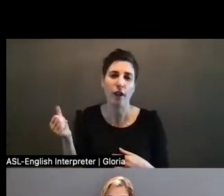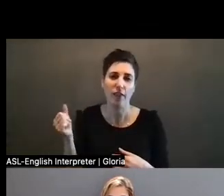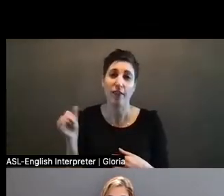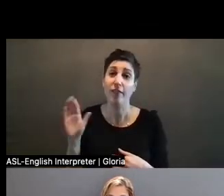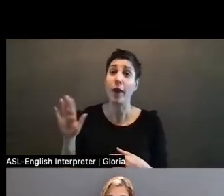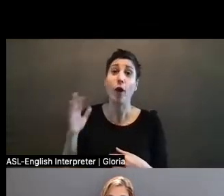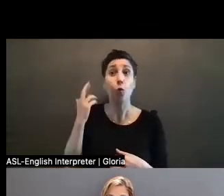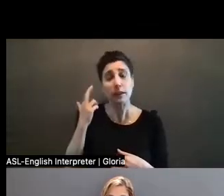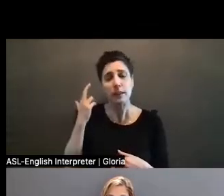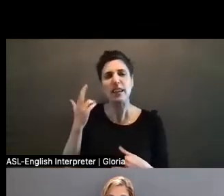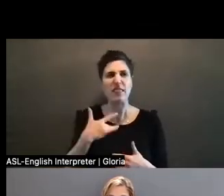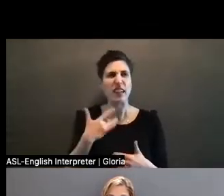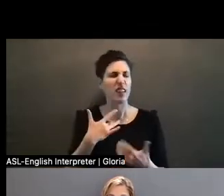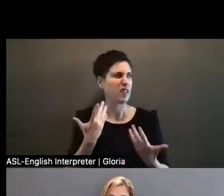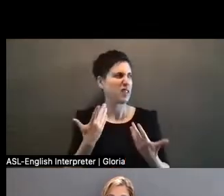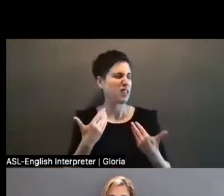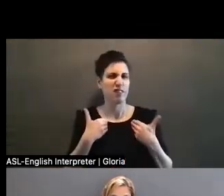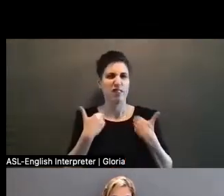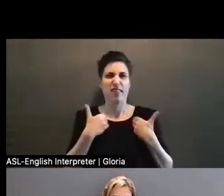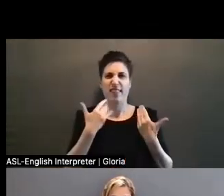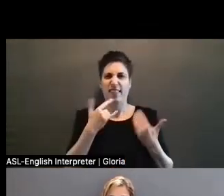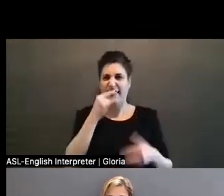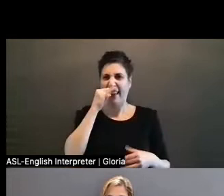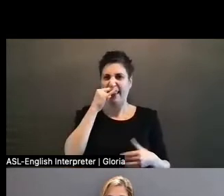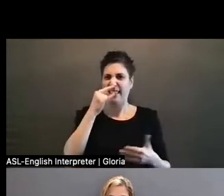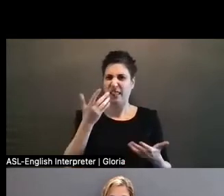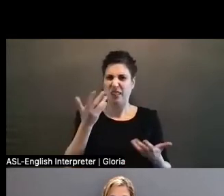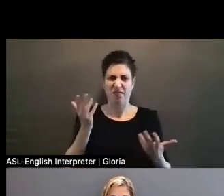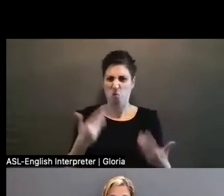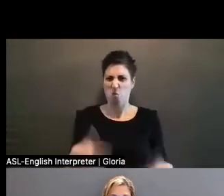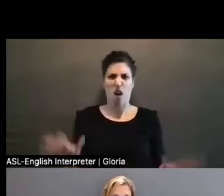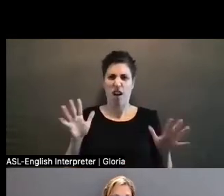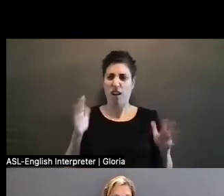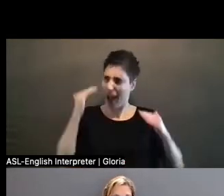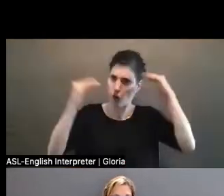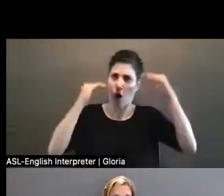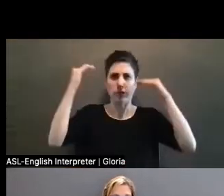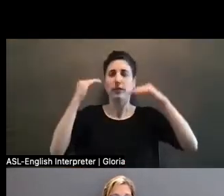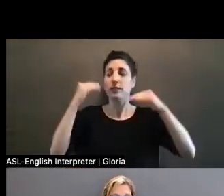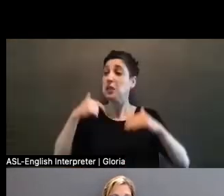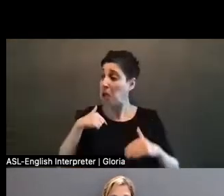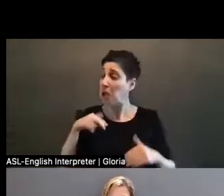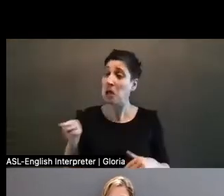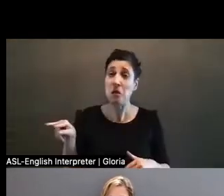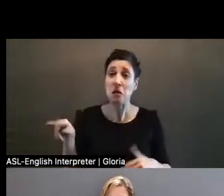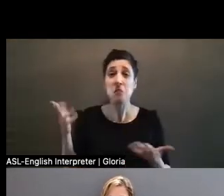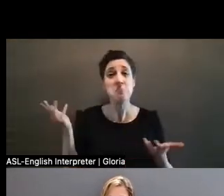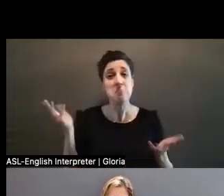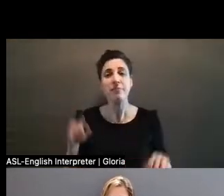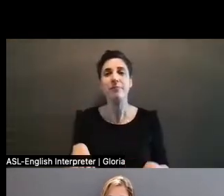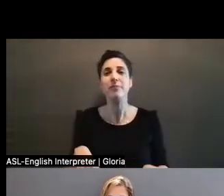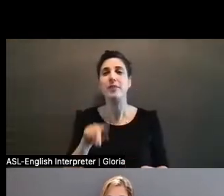possibilities here. So That's great. Thanks for sharing that. I was just interested to hear what